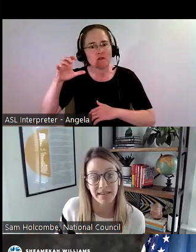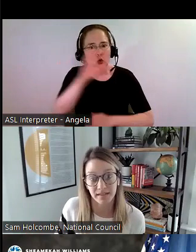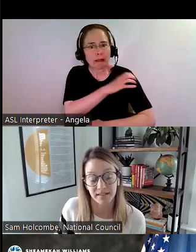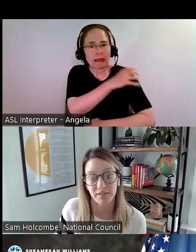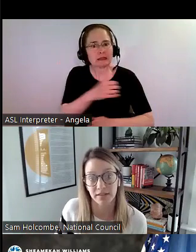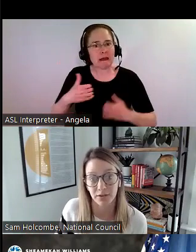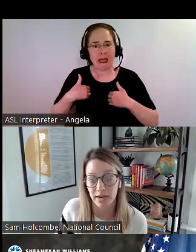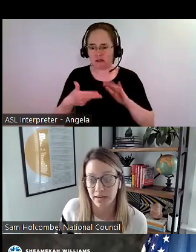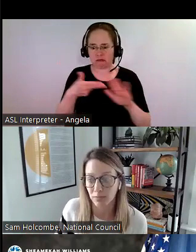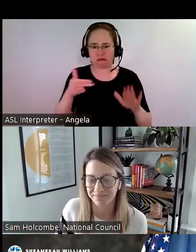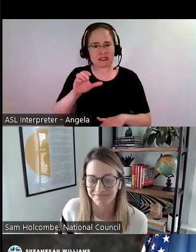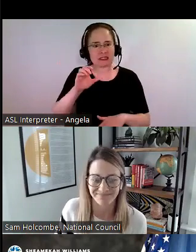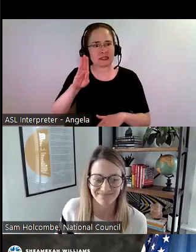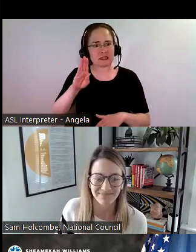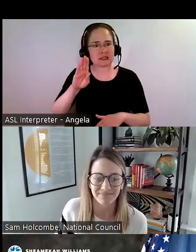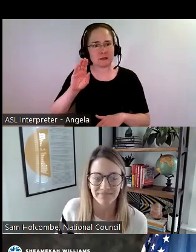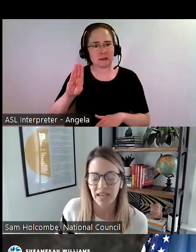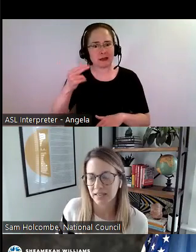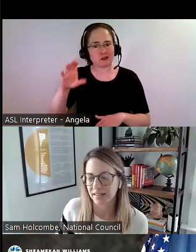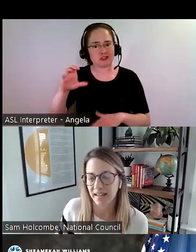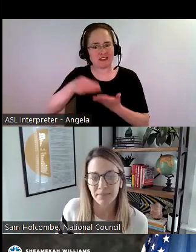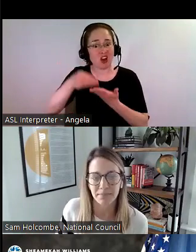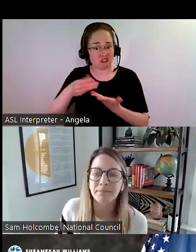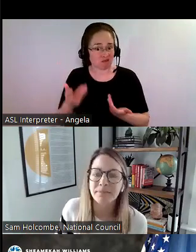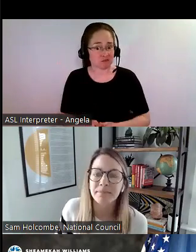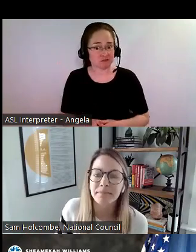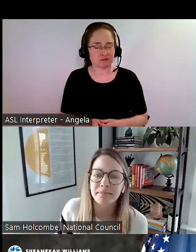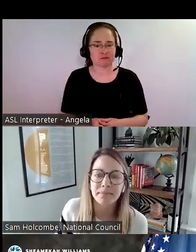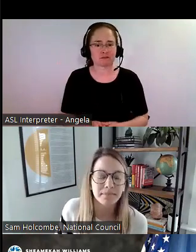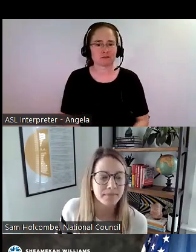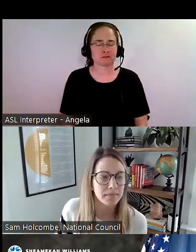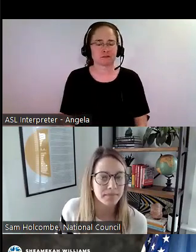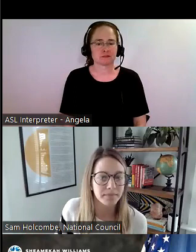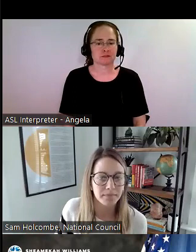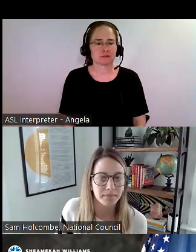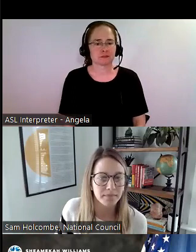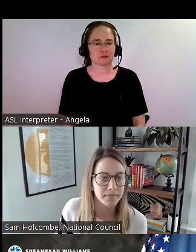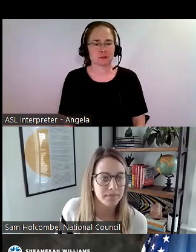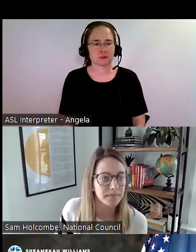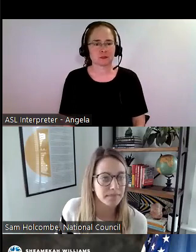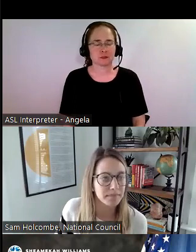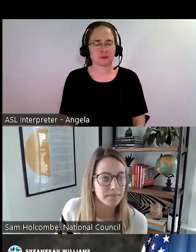sort of CCBHC funding right now. Next slide.